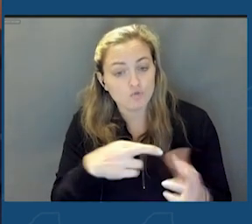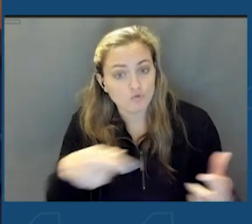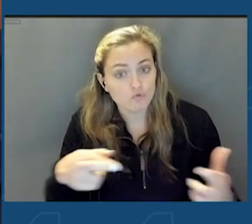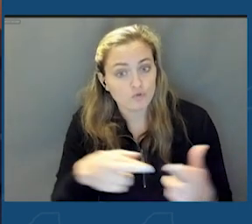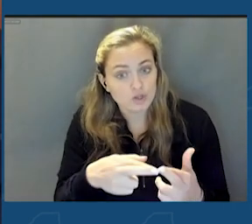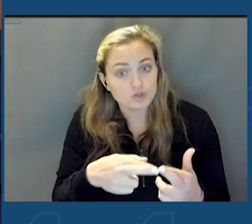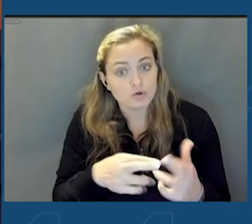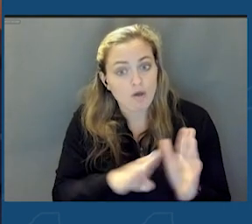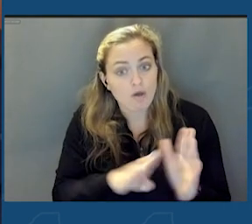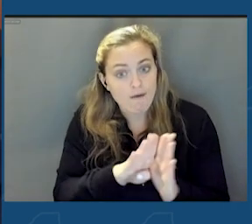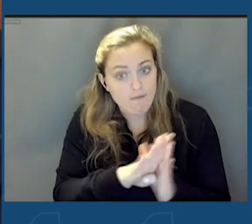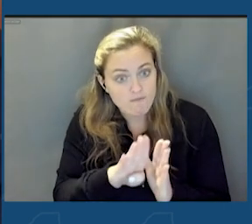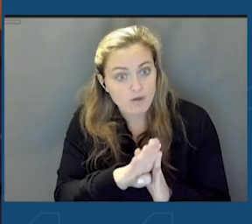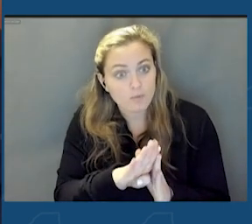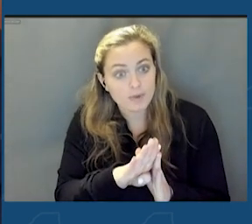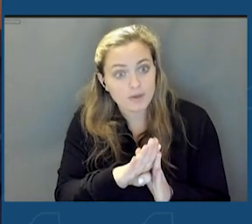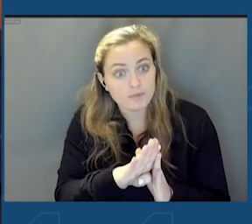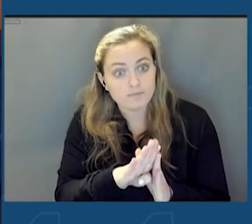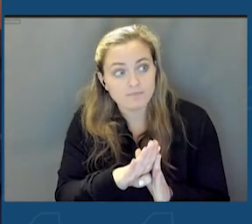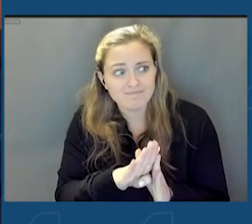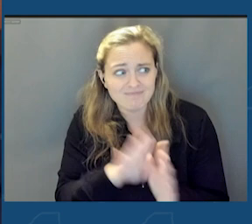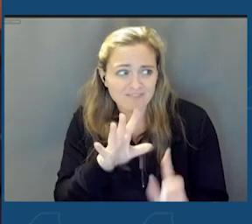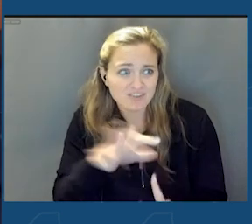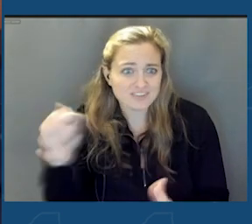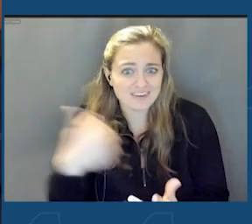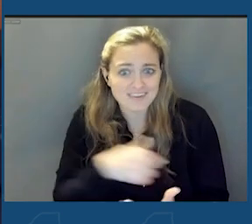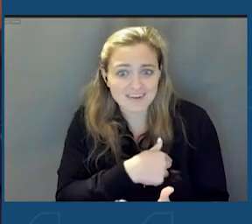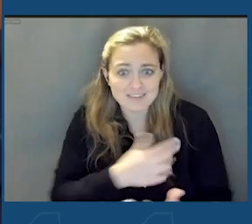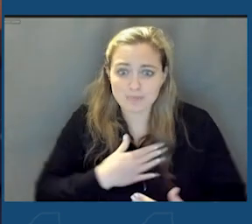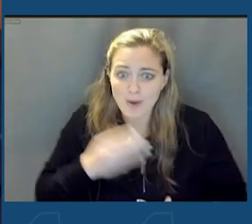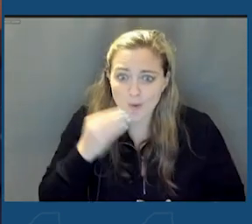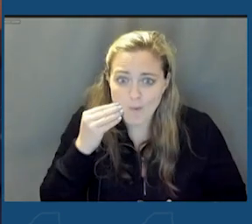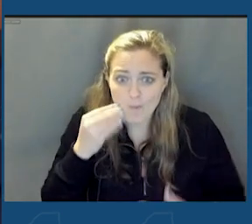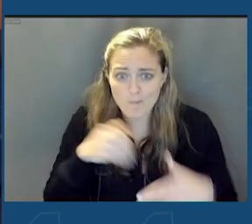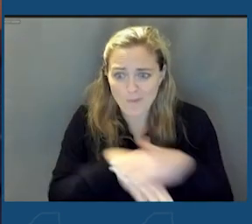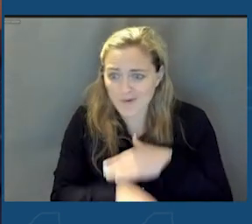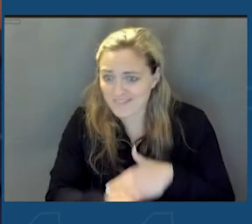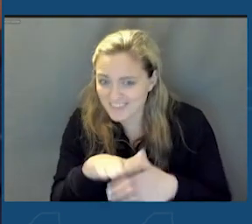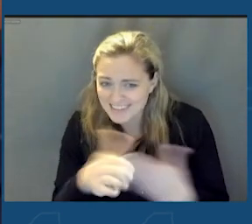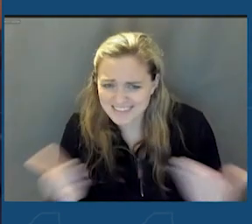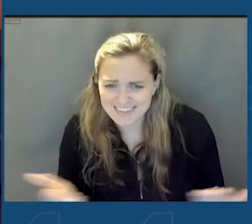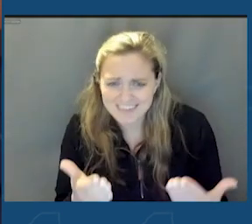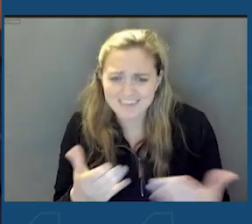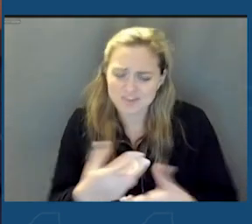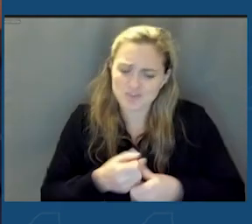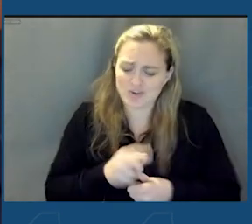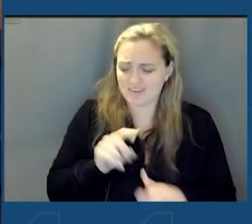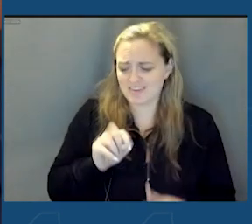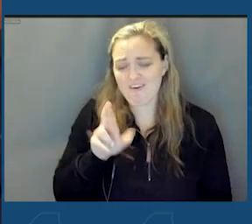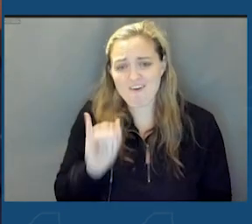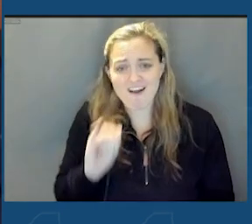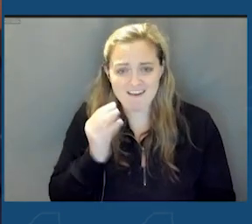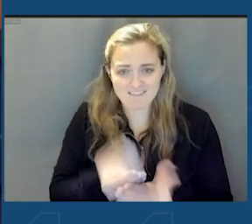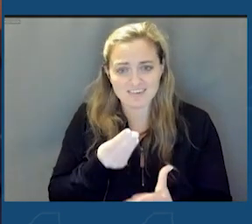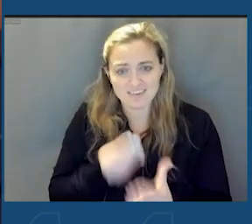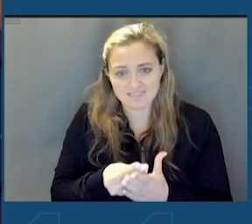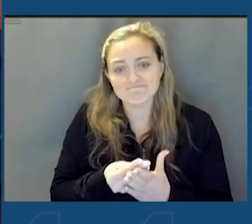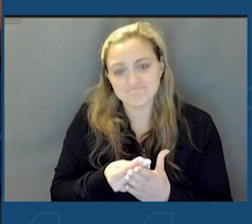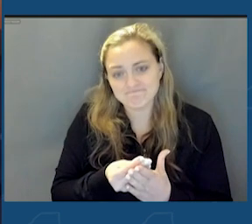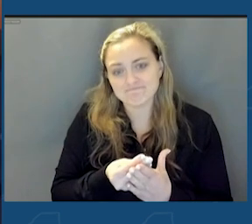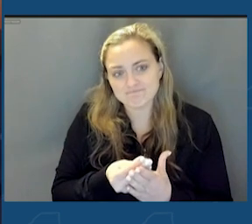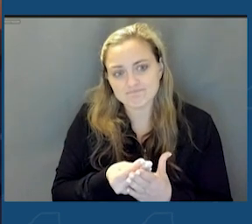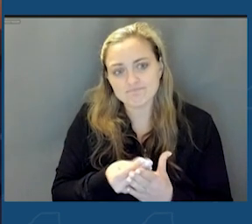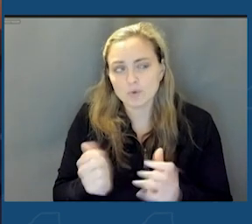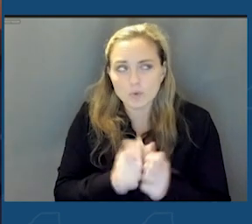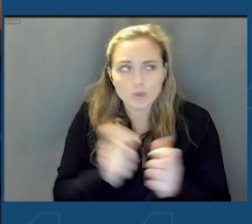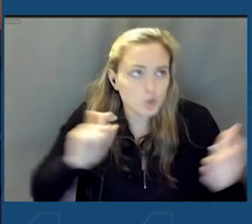Harlem, my home, lifelong, born and raised, to receive the DRI funding. With major